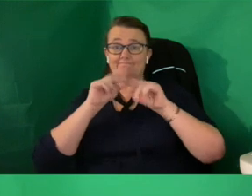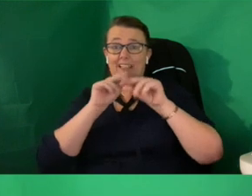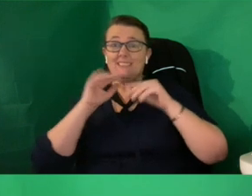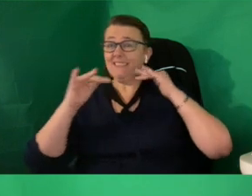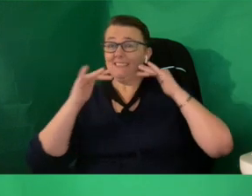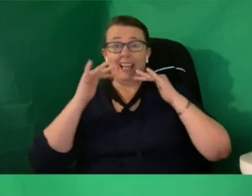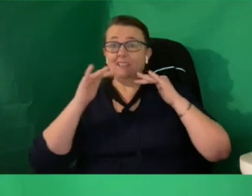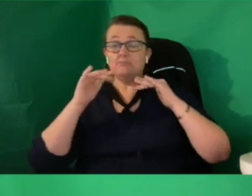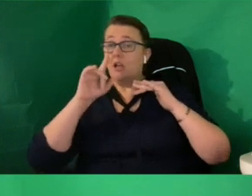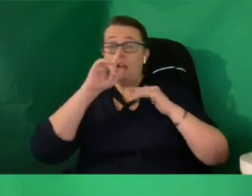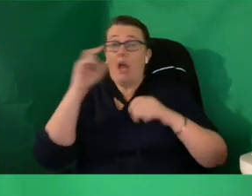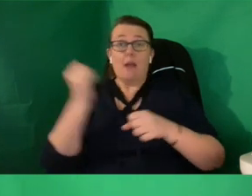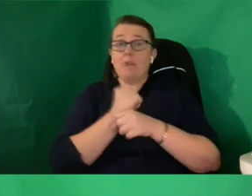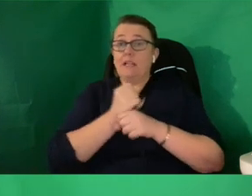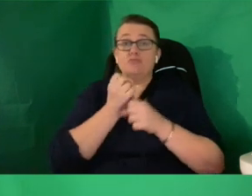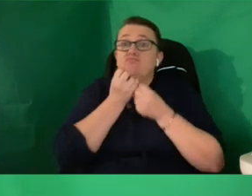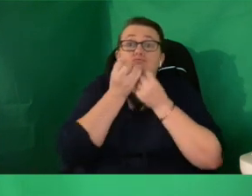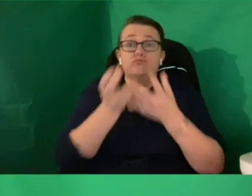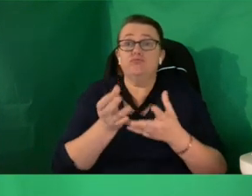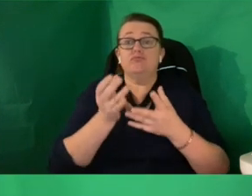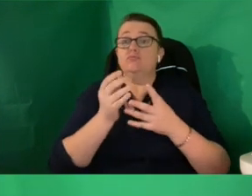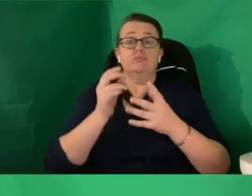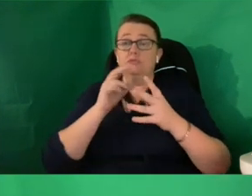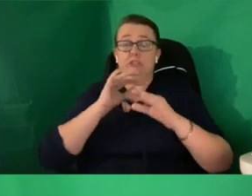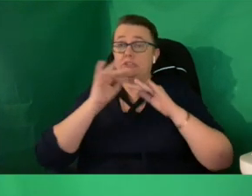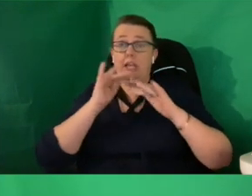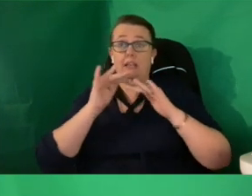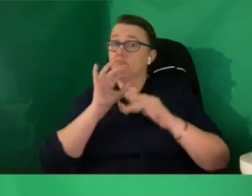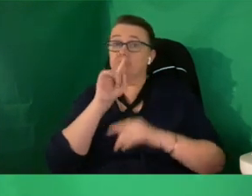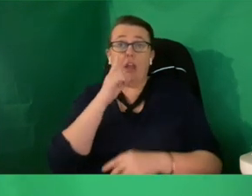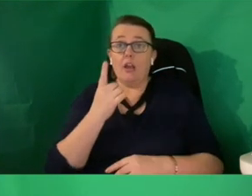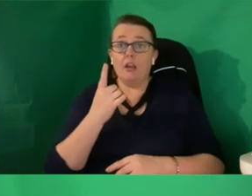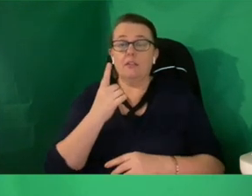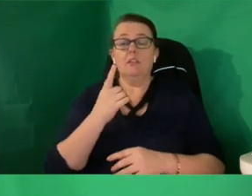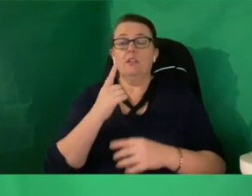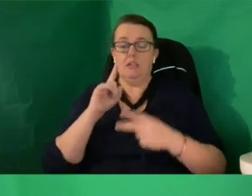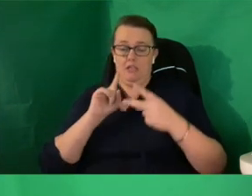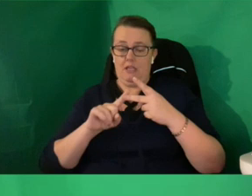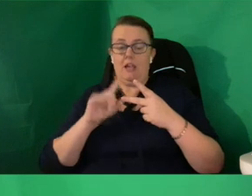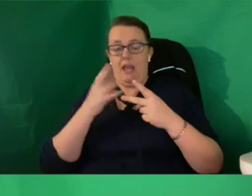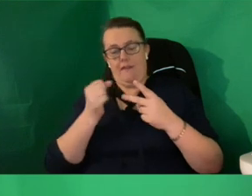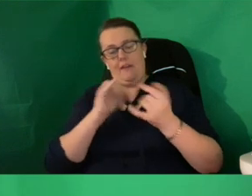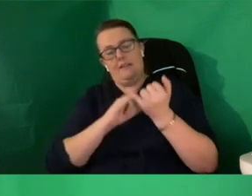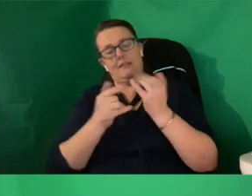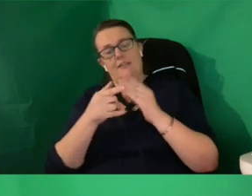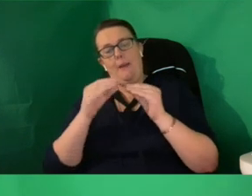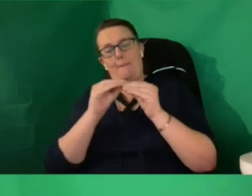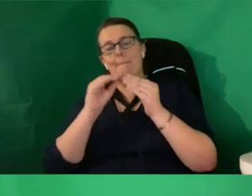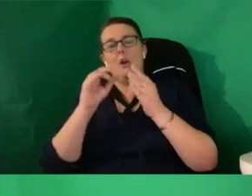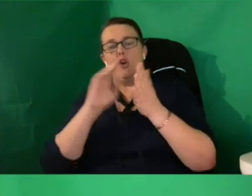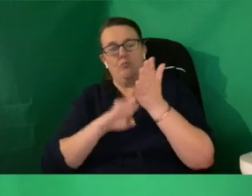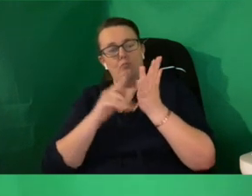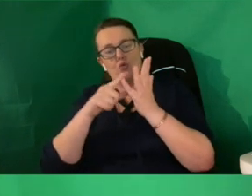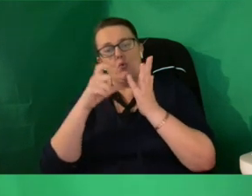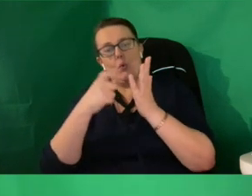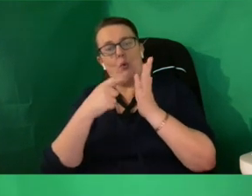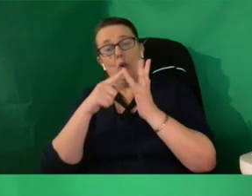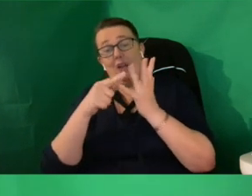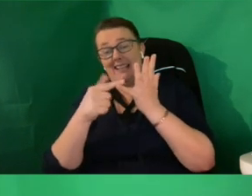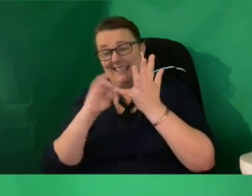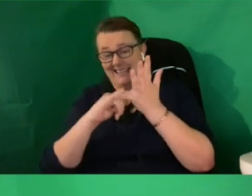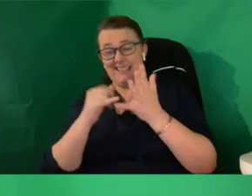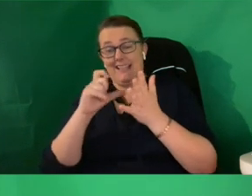other thing was she's got a submucous cleft palate, which also impacts on her ability to produce speech.